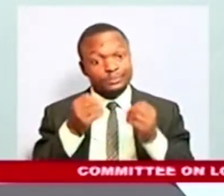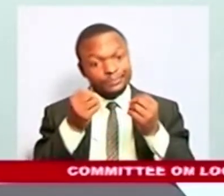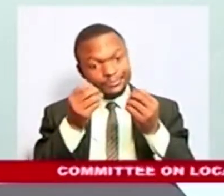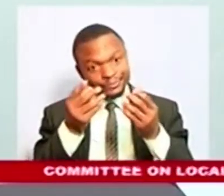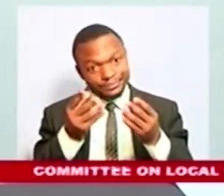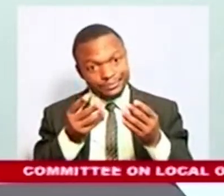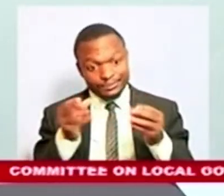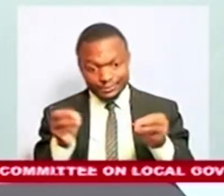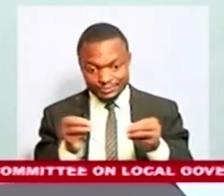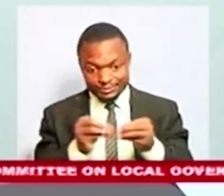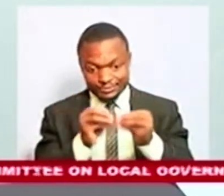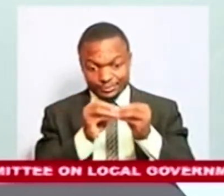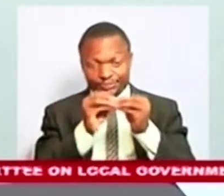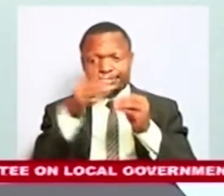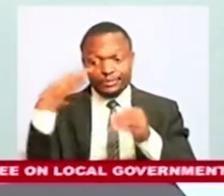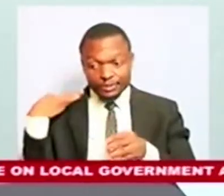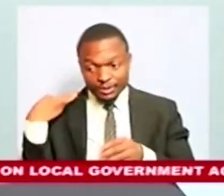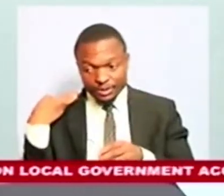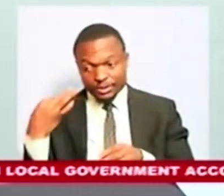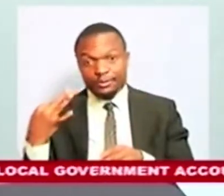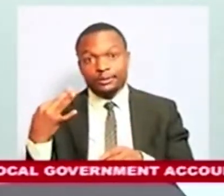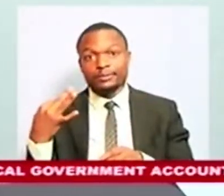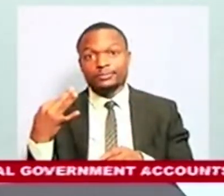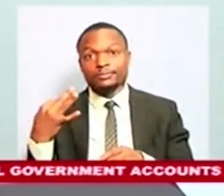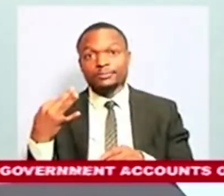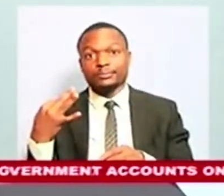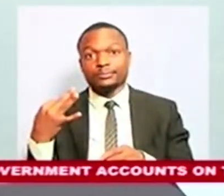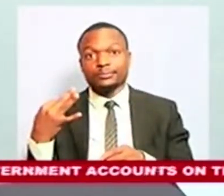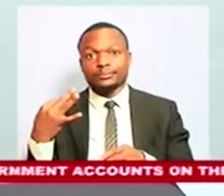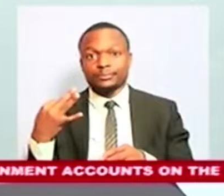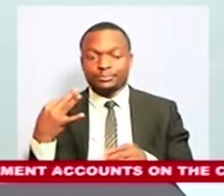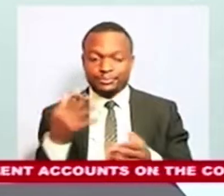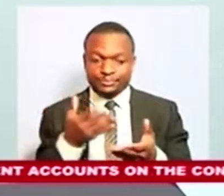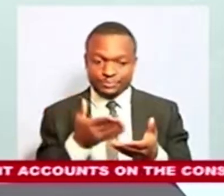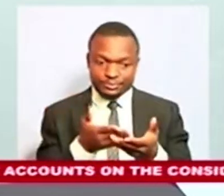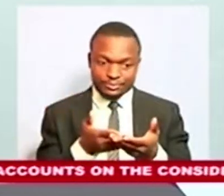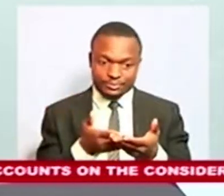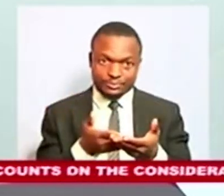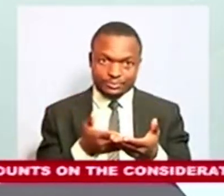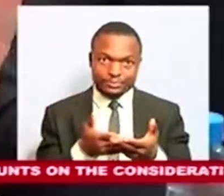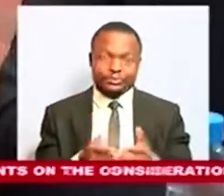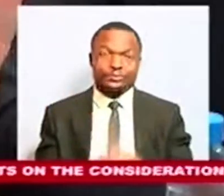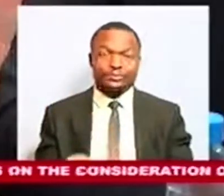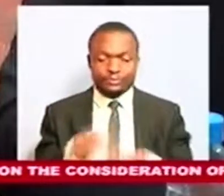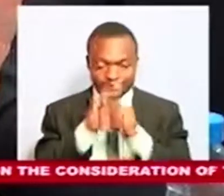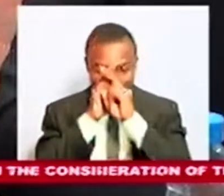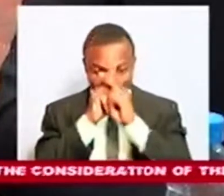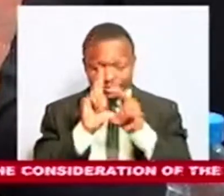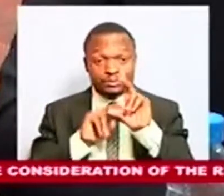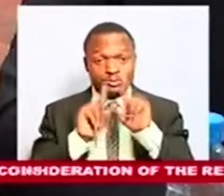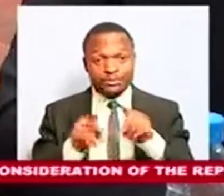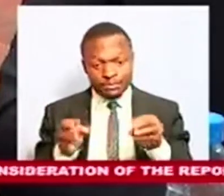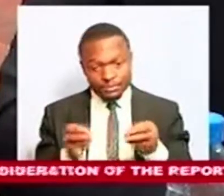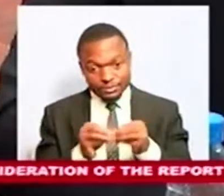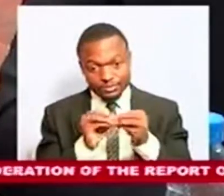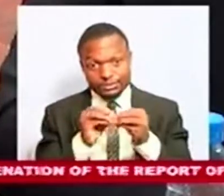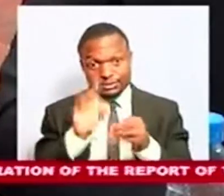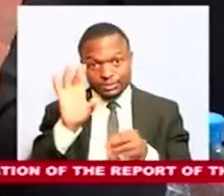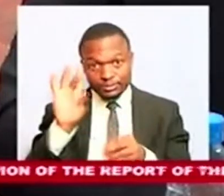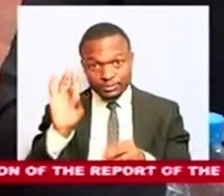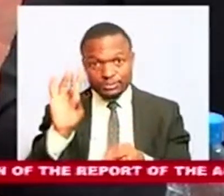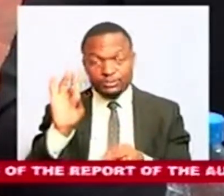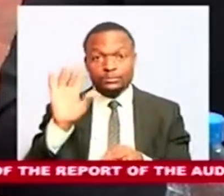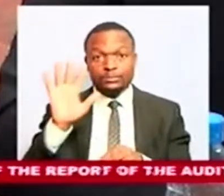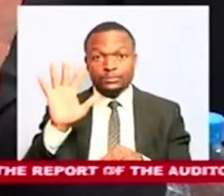in total had applied? Honorable Chair, a total of 85